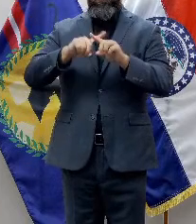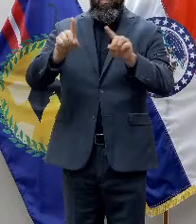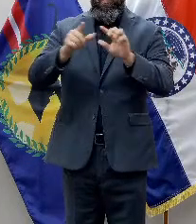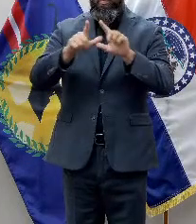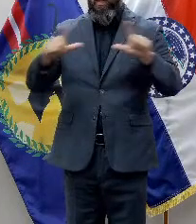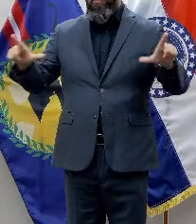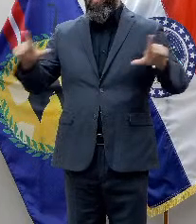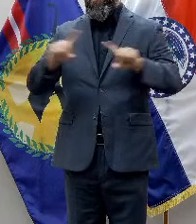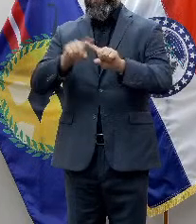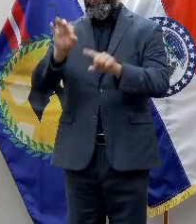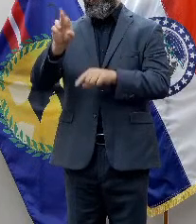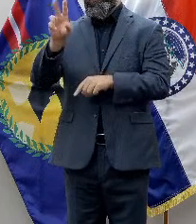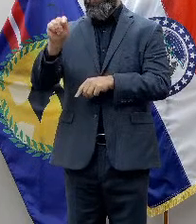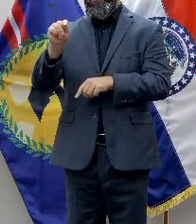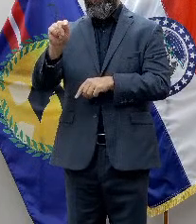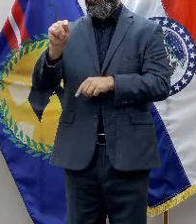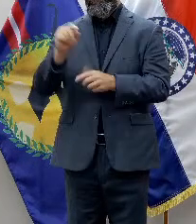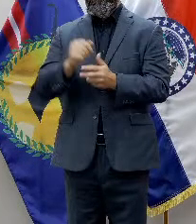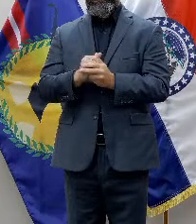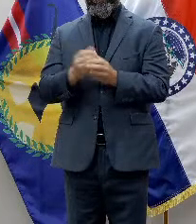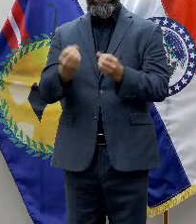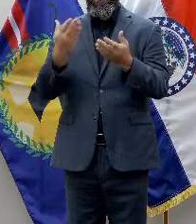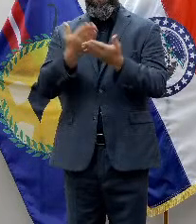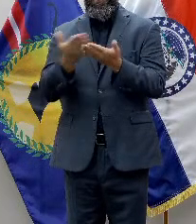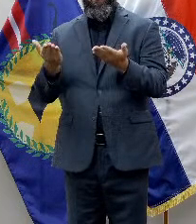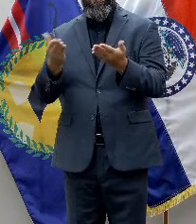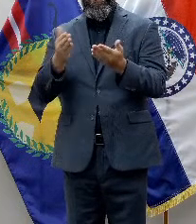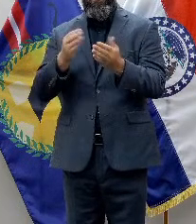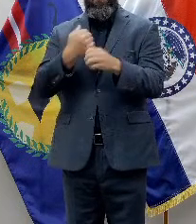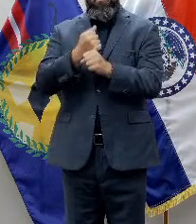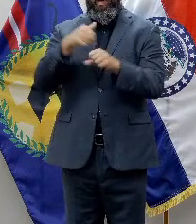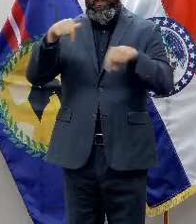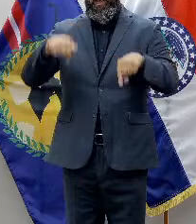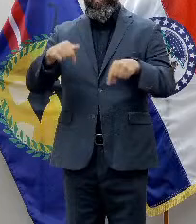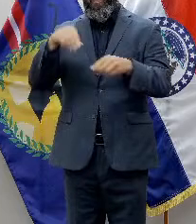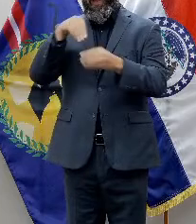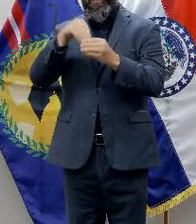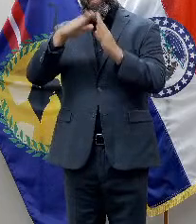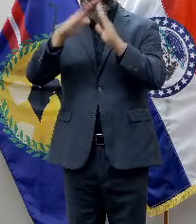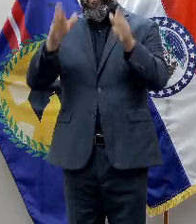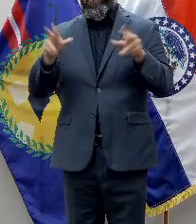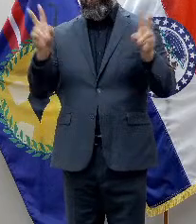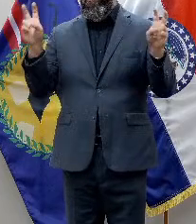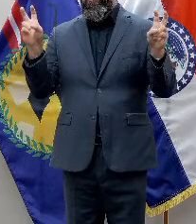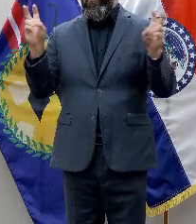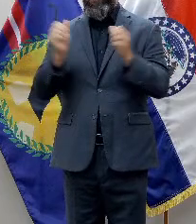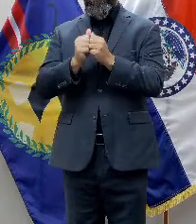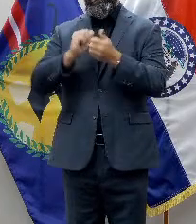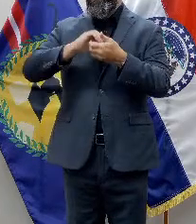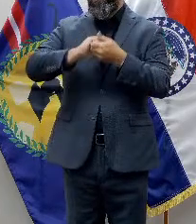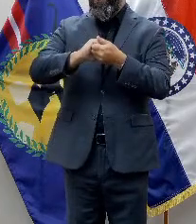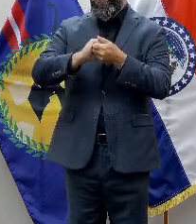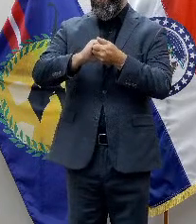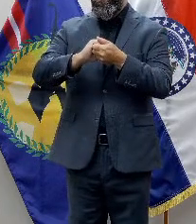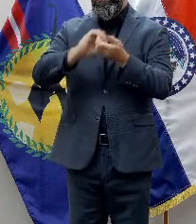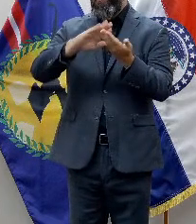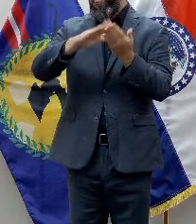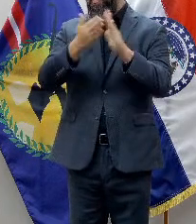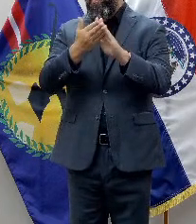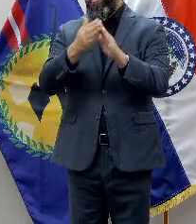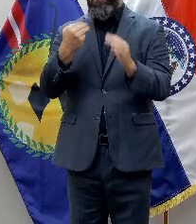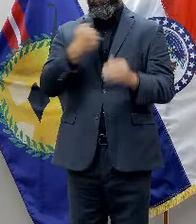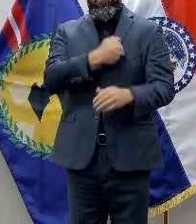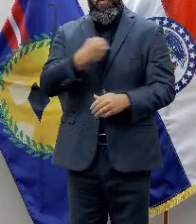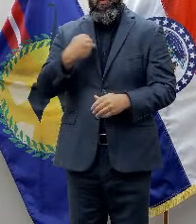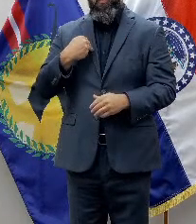other formats as often as possible. Many of these things have been developed in-house with the partnership of community members, where we tested and talked